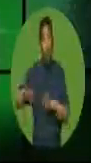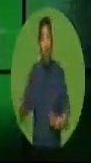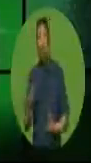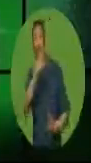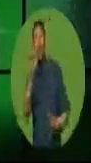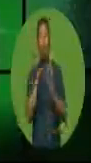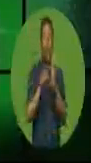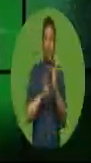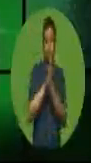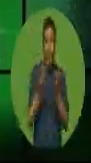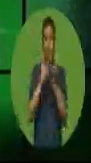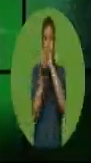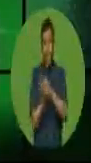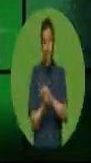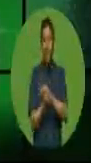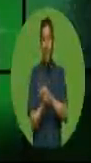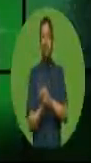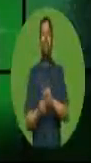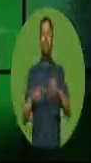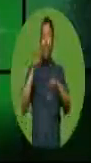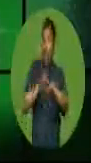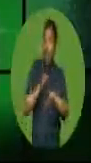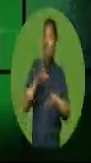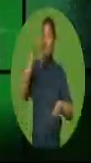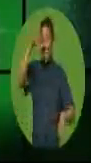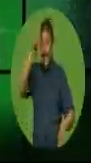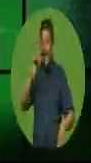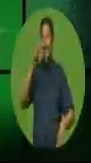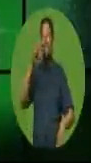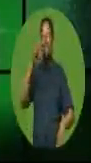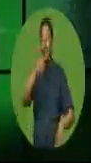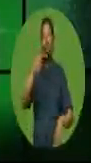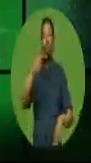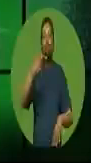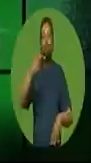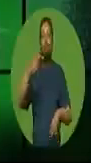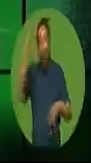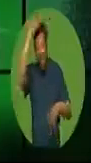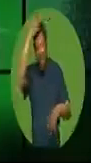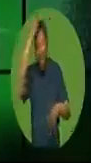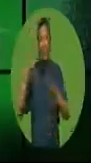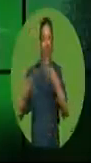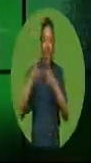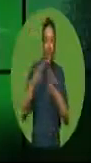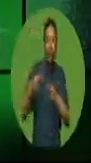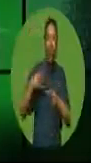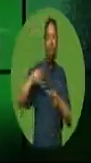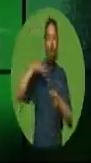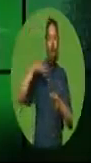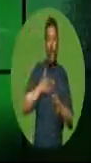what policy changes did the Derg government make in relation to ownership of factors of